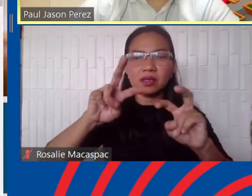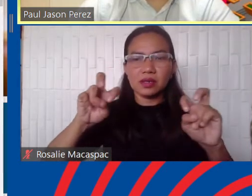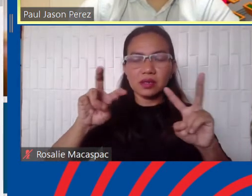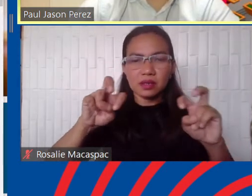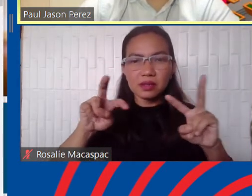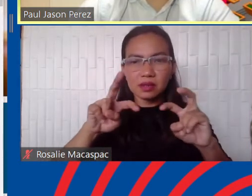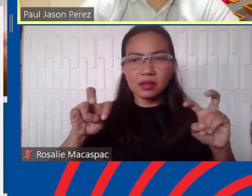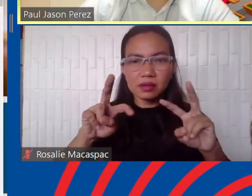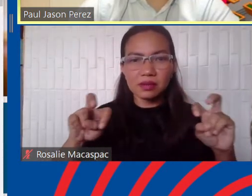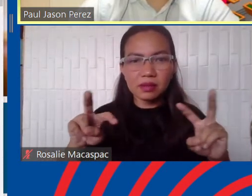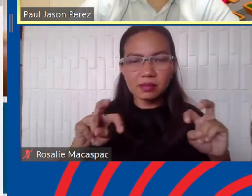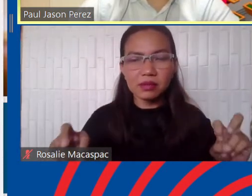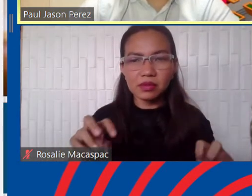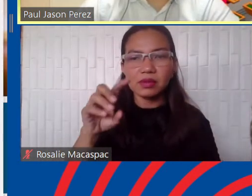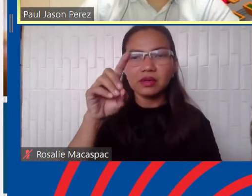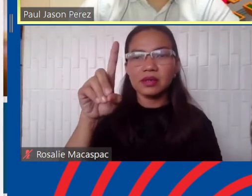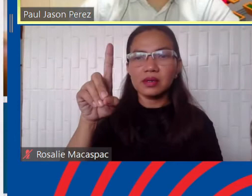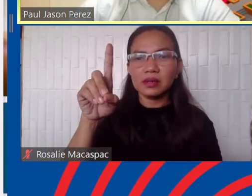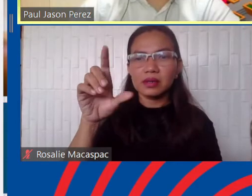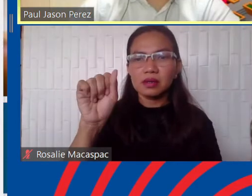the data